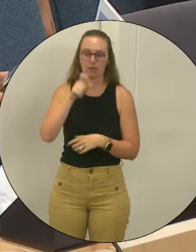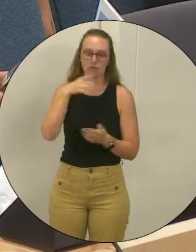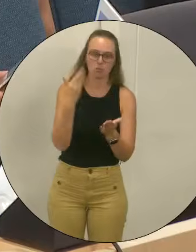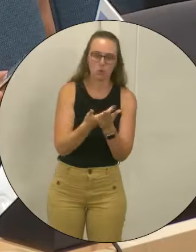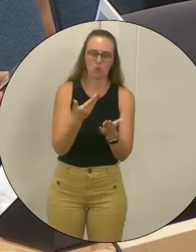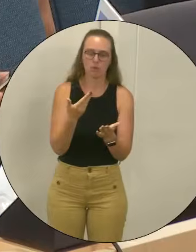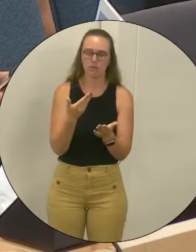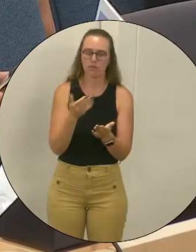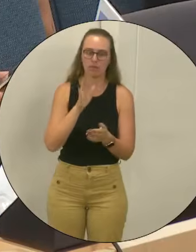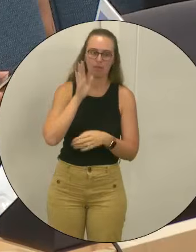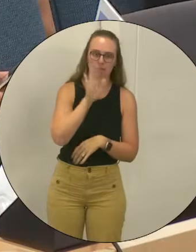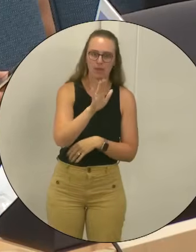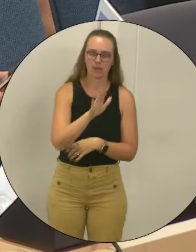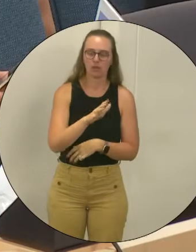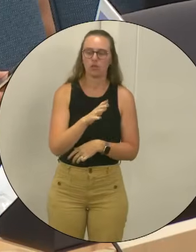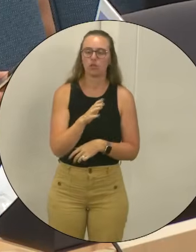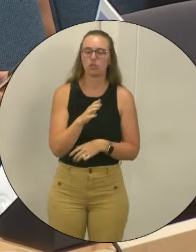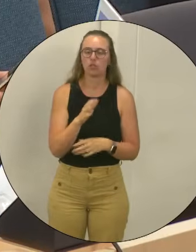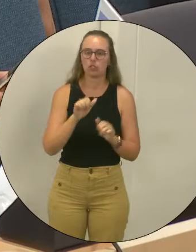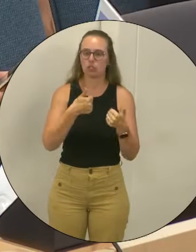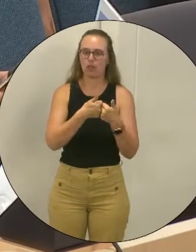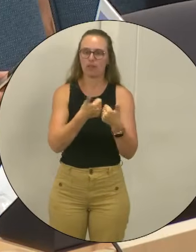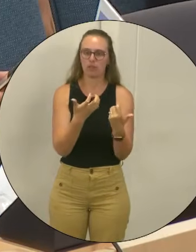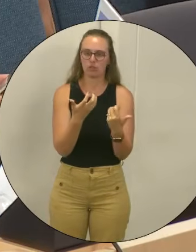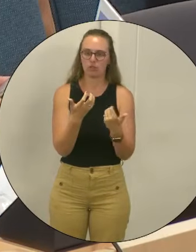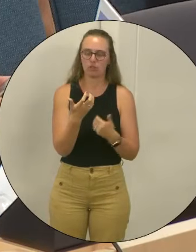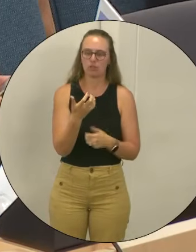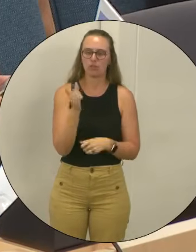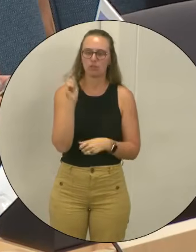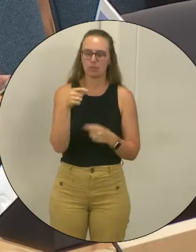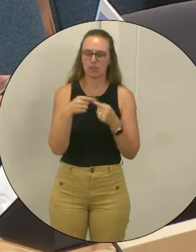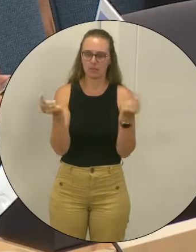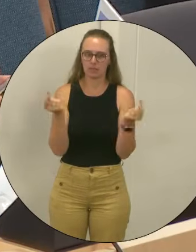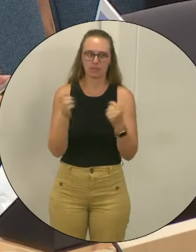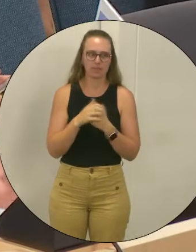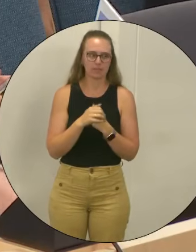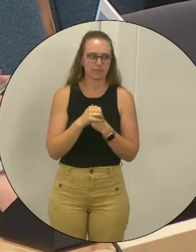prove their challenge. It should.